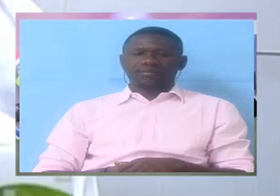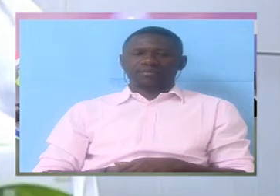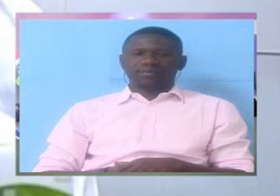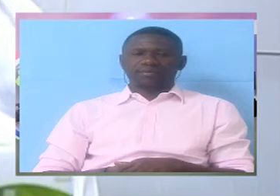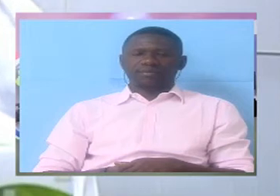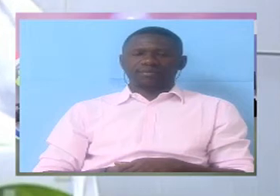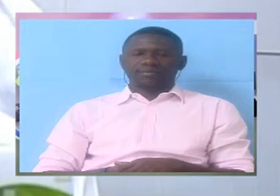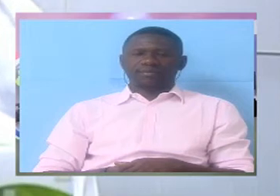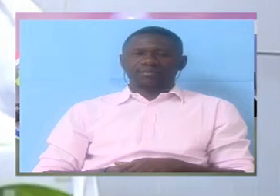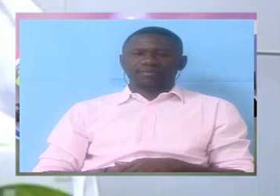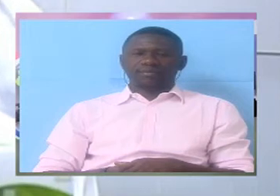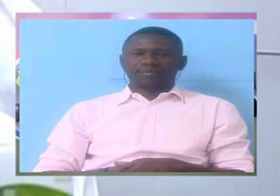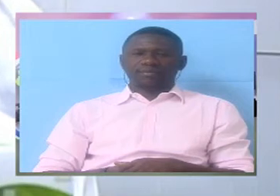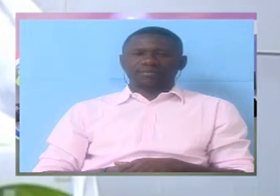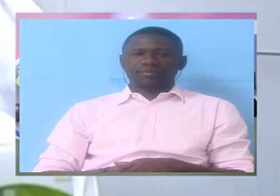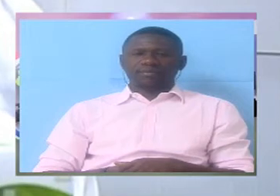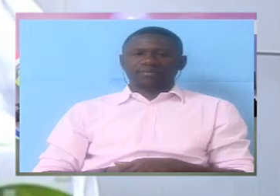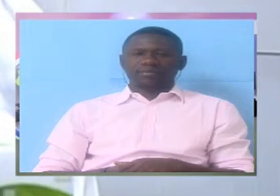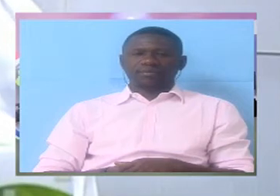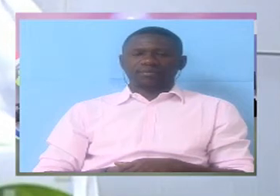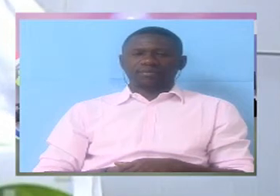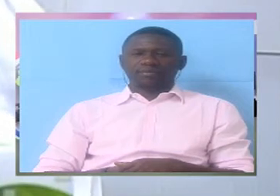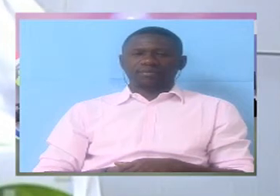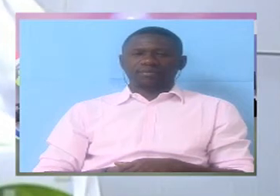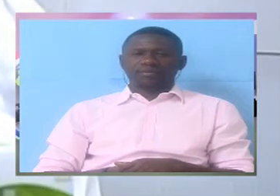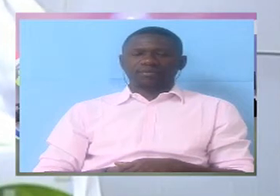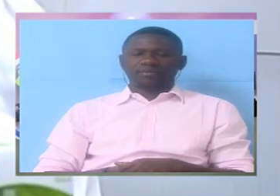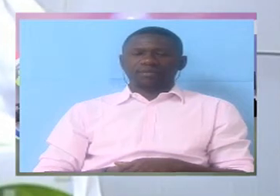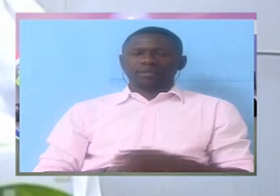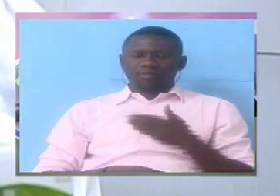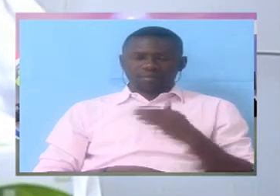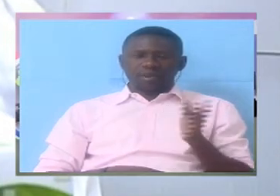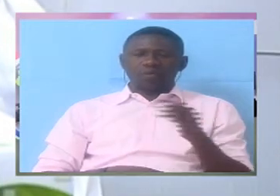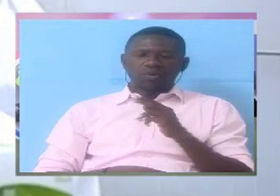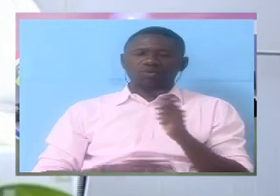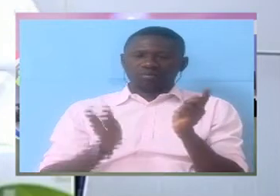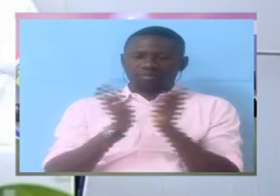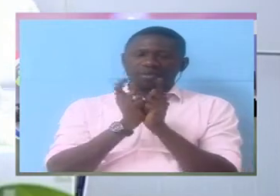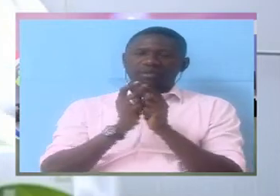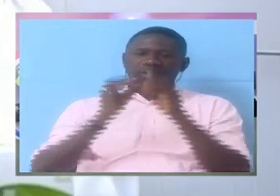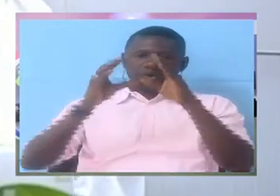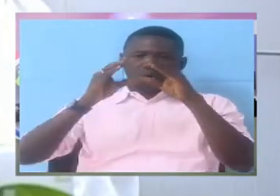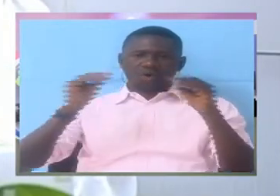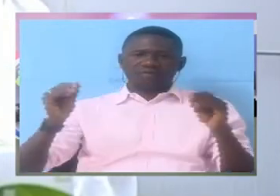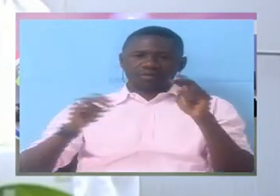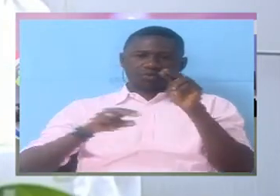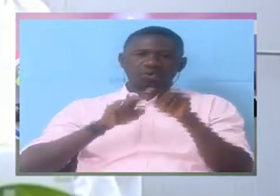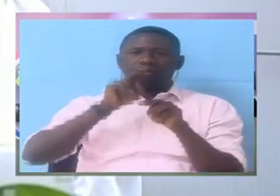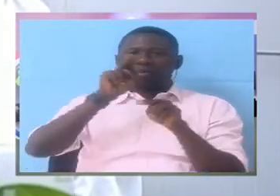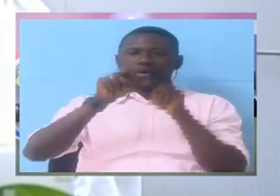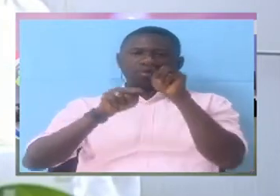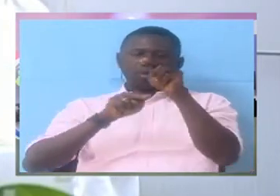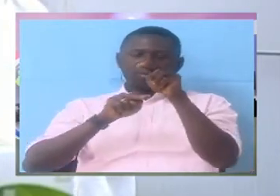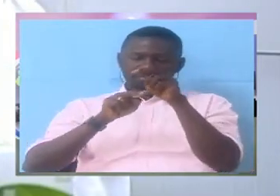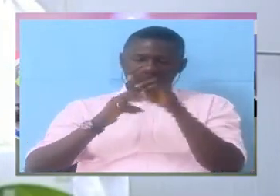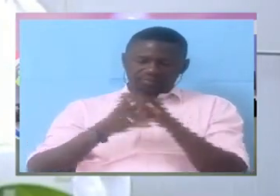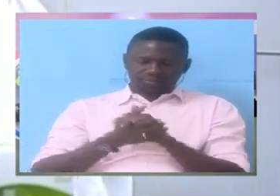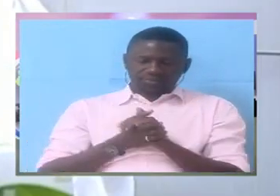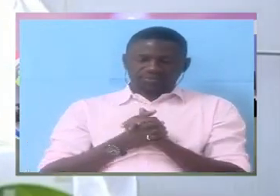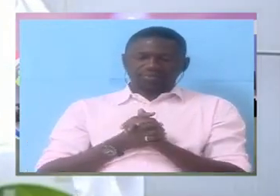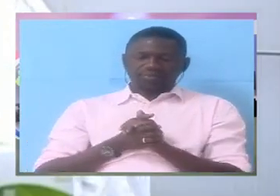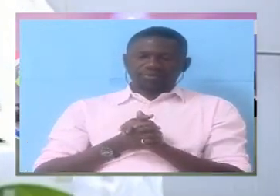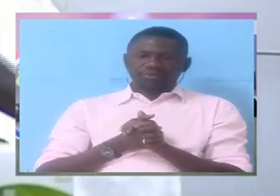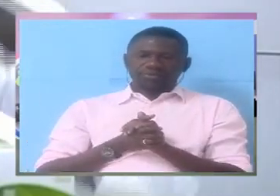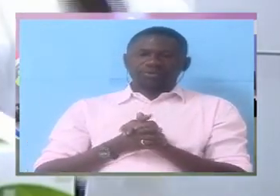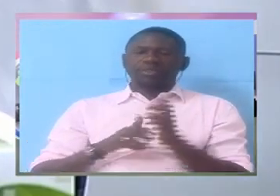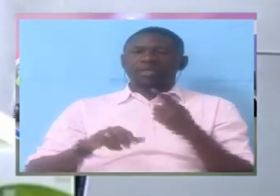manyina ayankumandia la ofiso okono. When I went upstairs. Senator Santo. In fact, he was